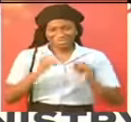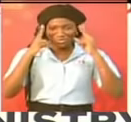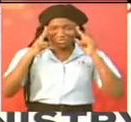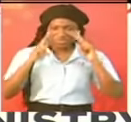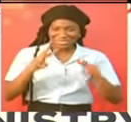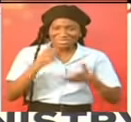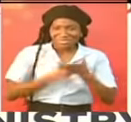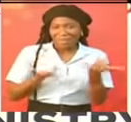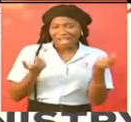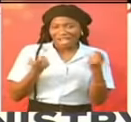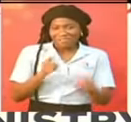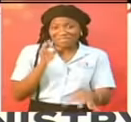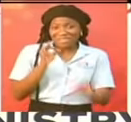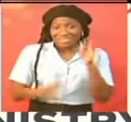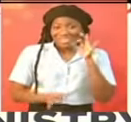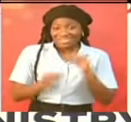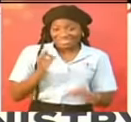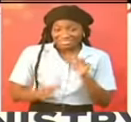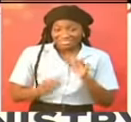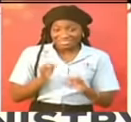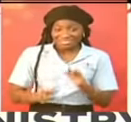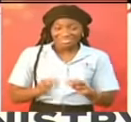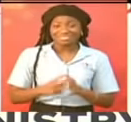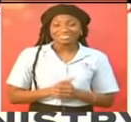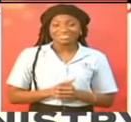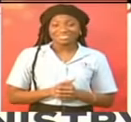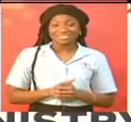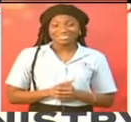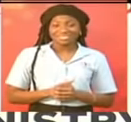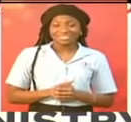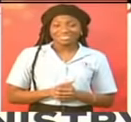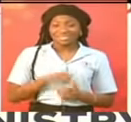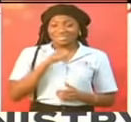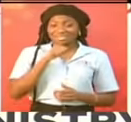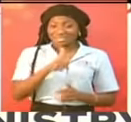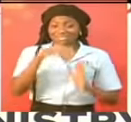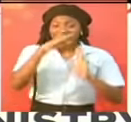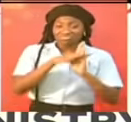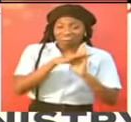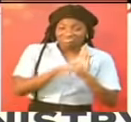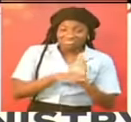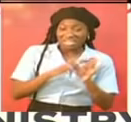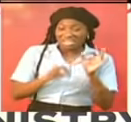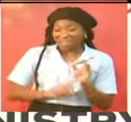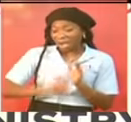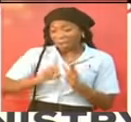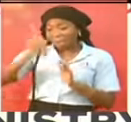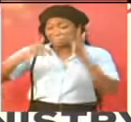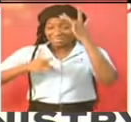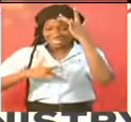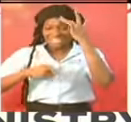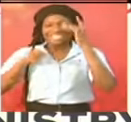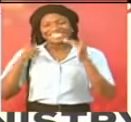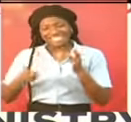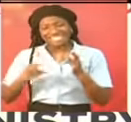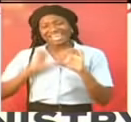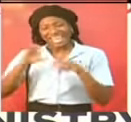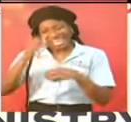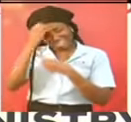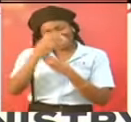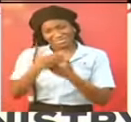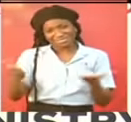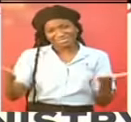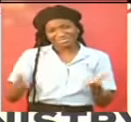rate, if the decrease is faster, if we aren't decreasing as quickly anymore. Those are the things that our projections actually allow us to do at this point in